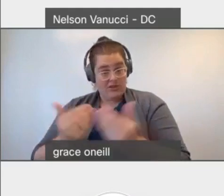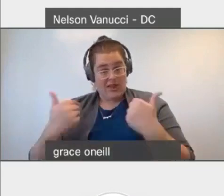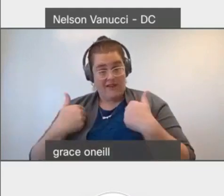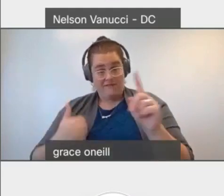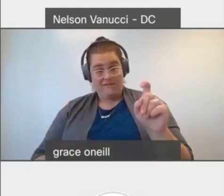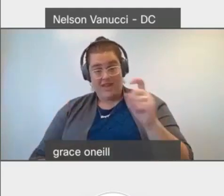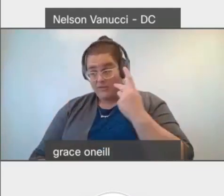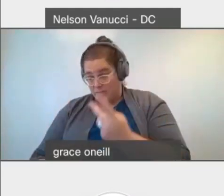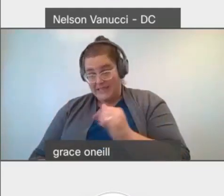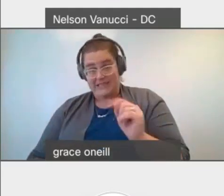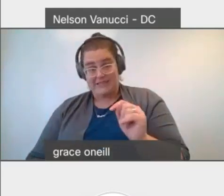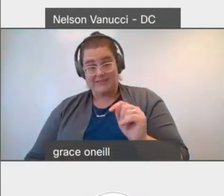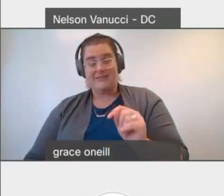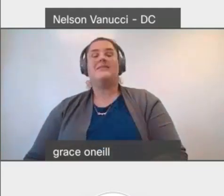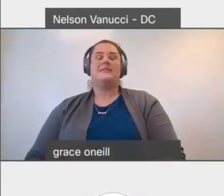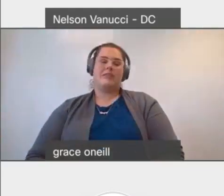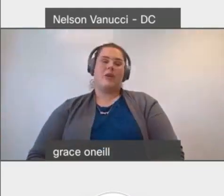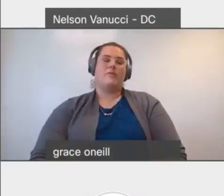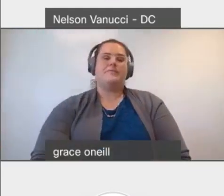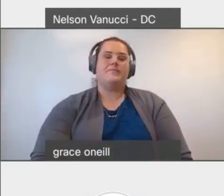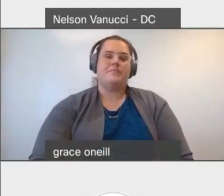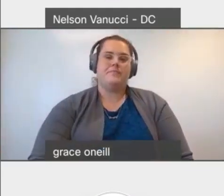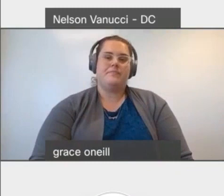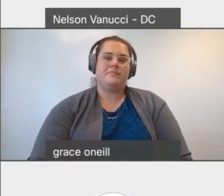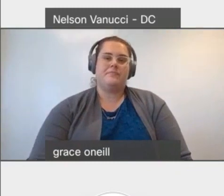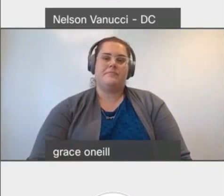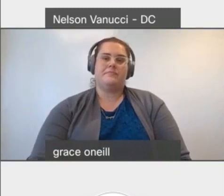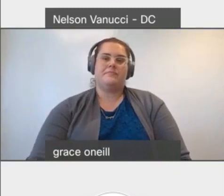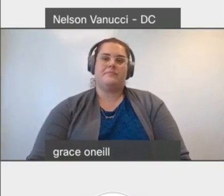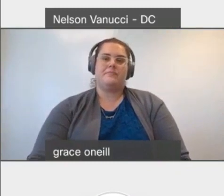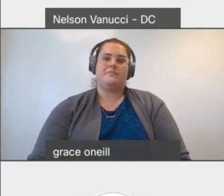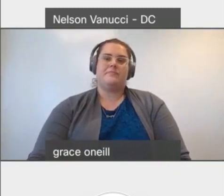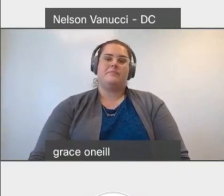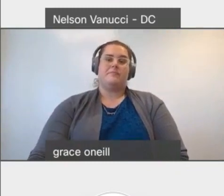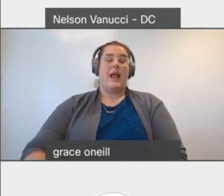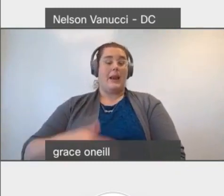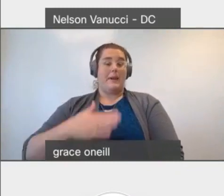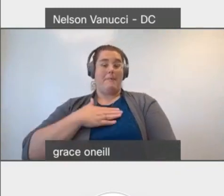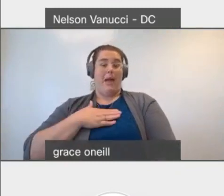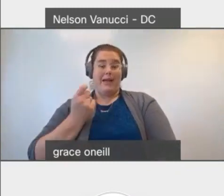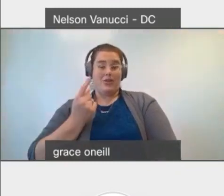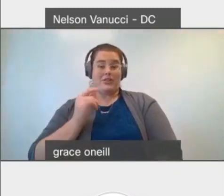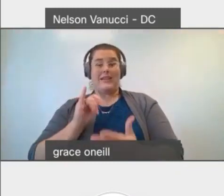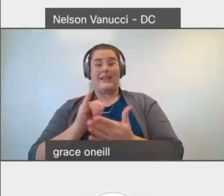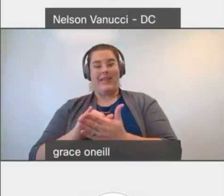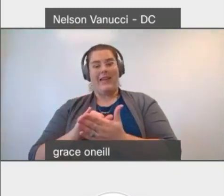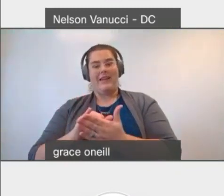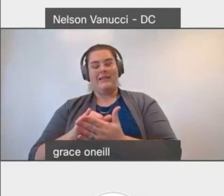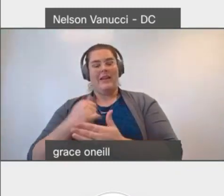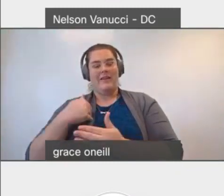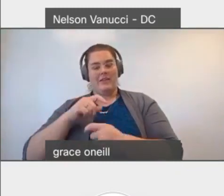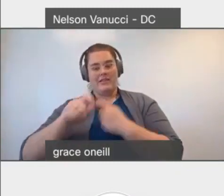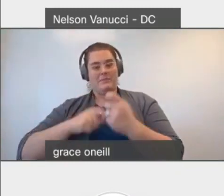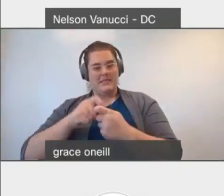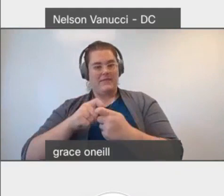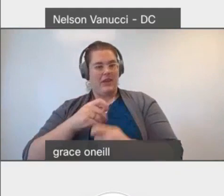And as I said, my understanding from people was that when they submit that there is an acknowledgement, we